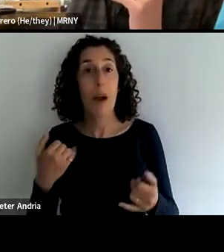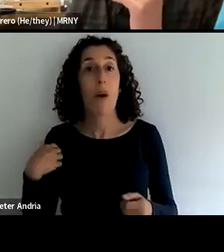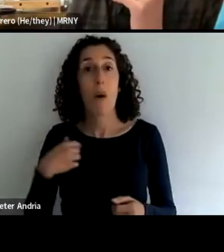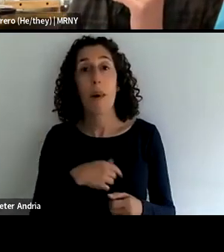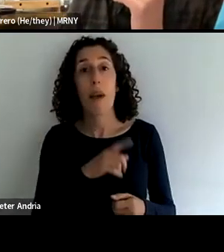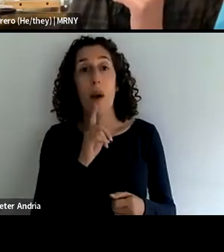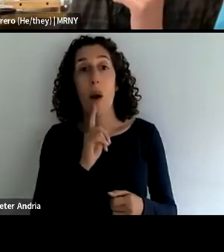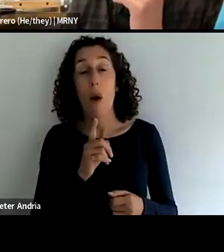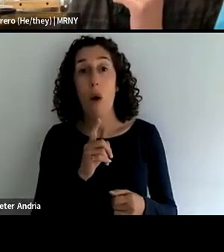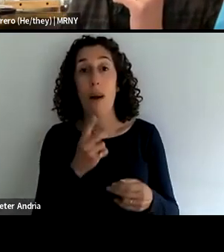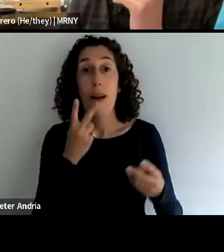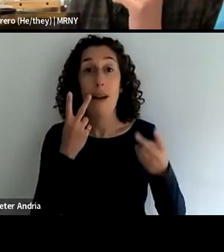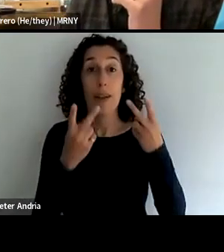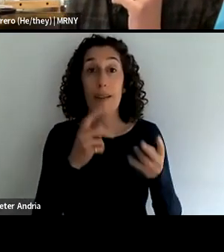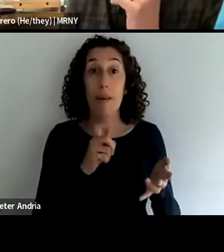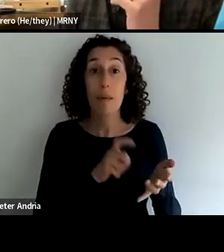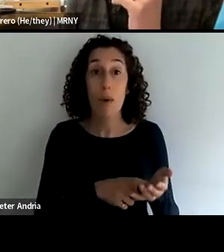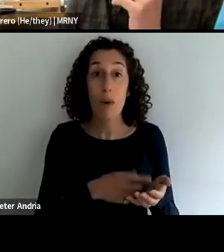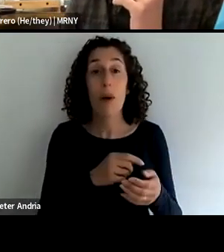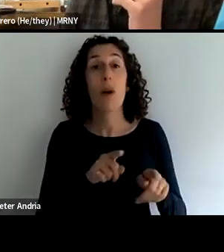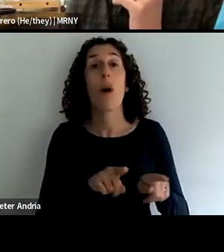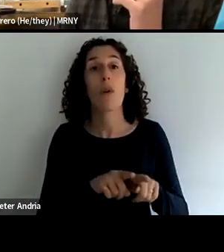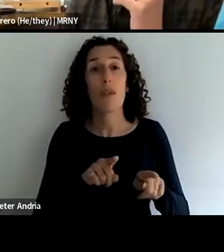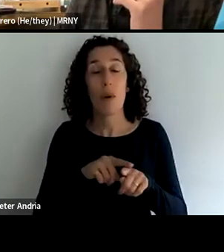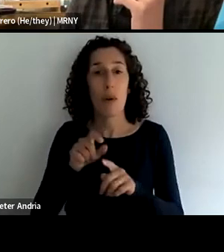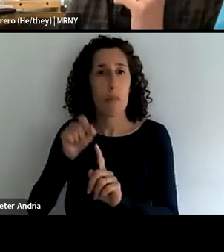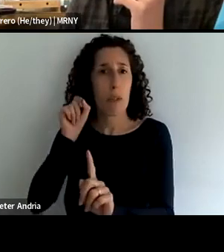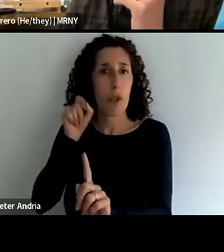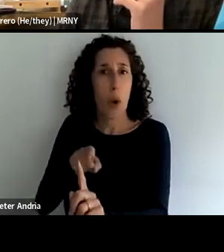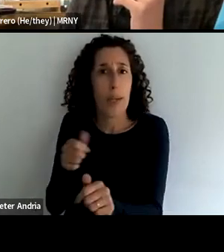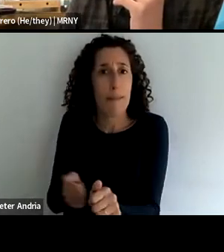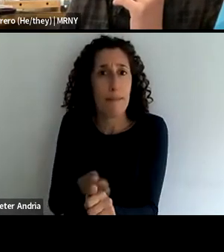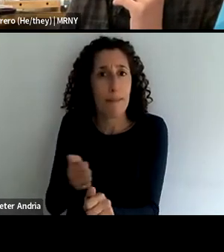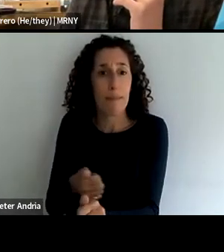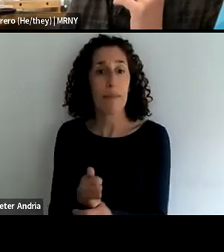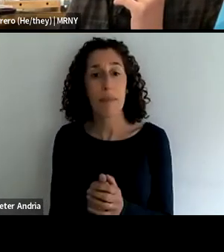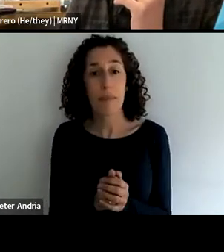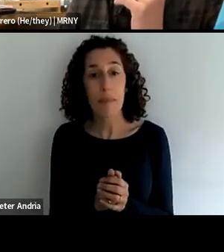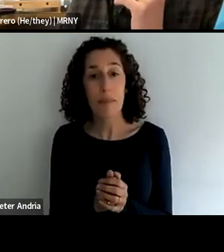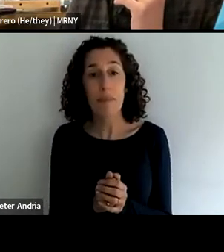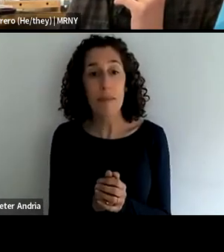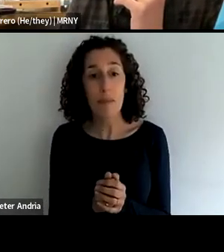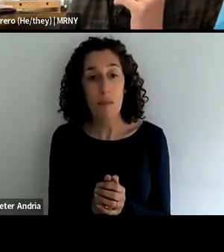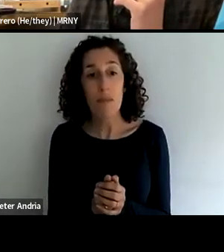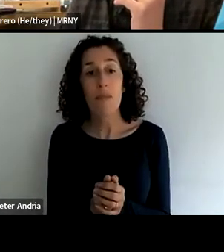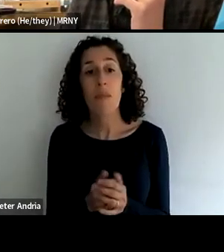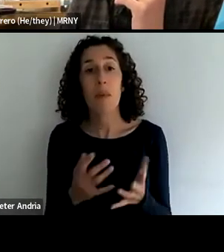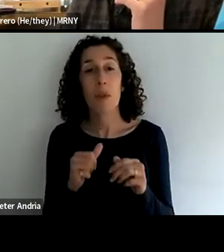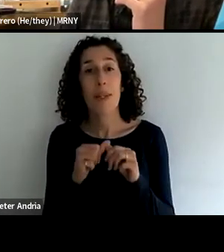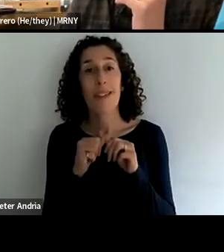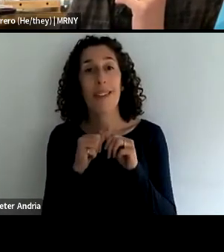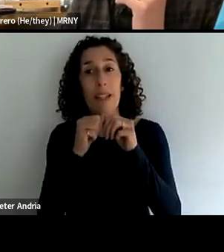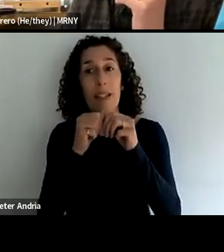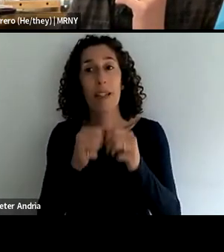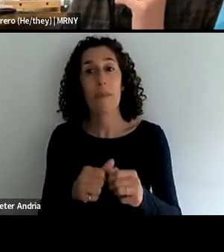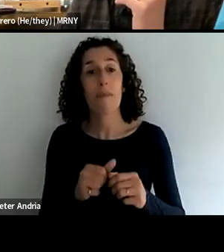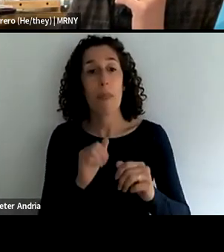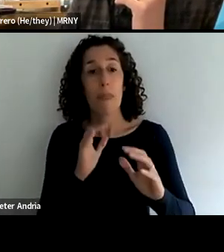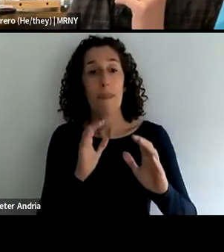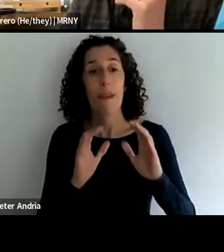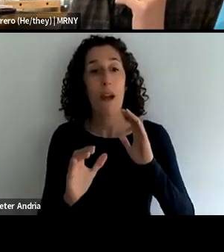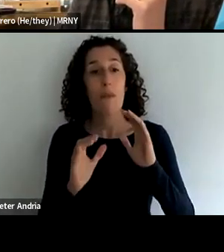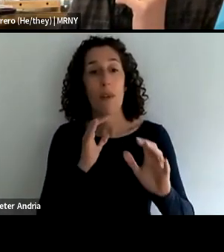right, in very specific ways, but then I also want to even extend that conversation to